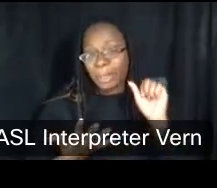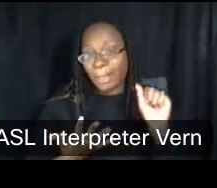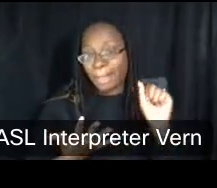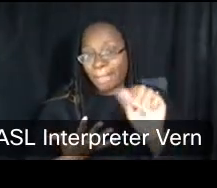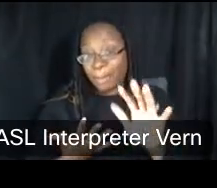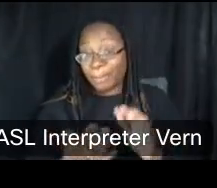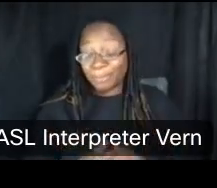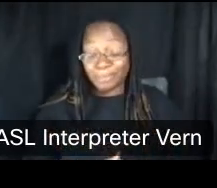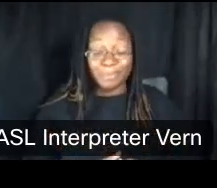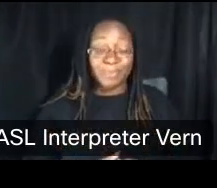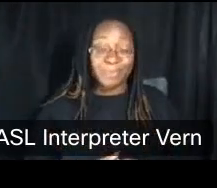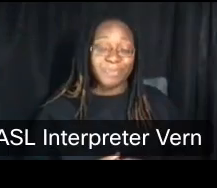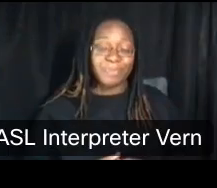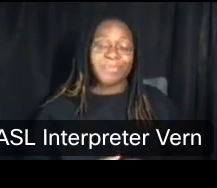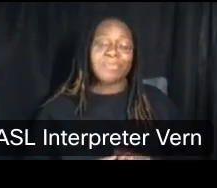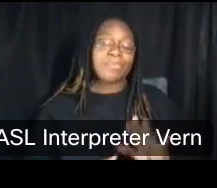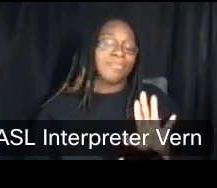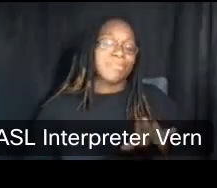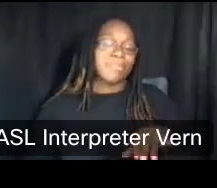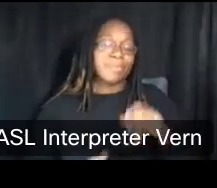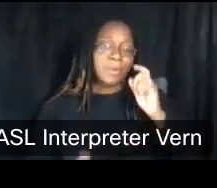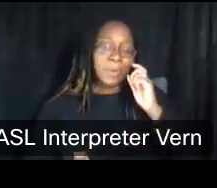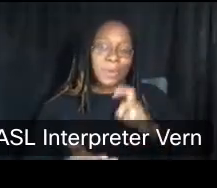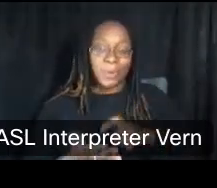Now I'm noticing that I don't have access to see the